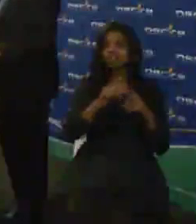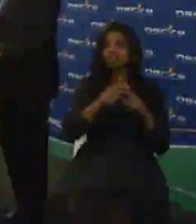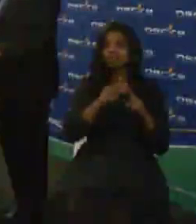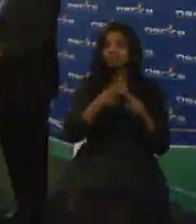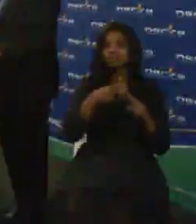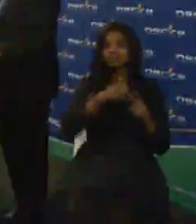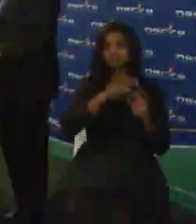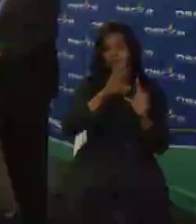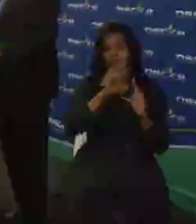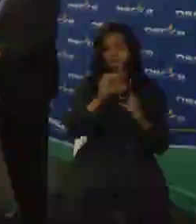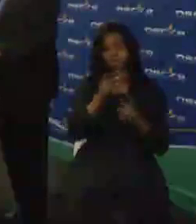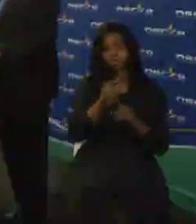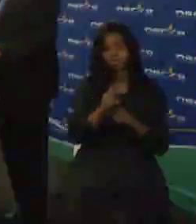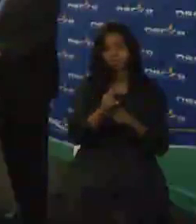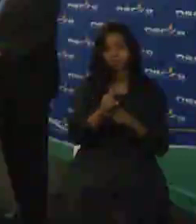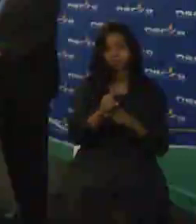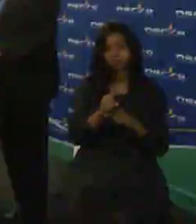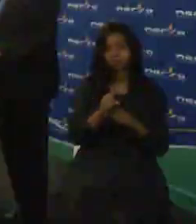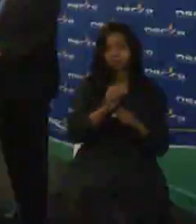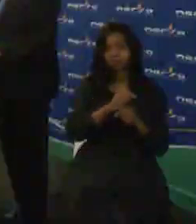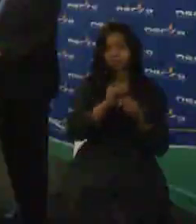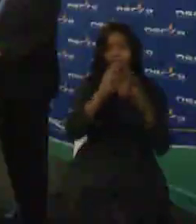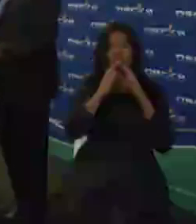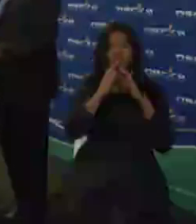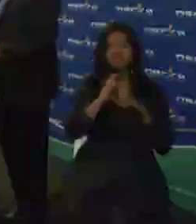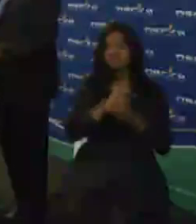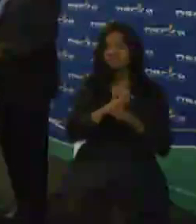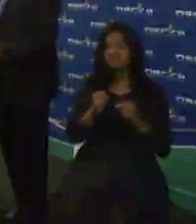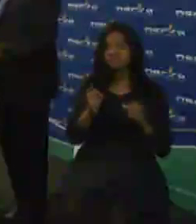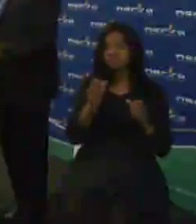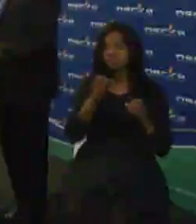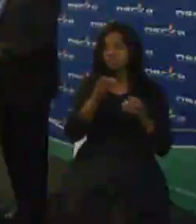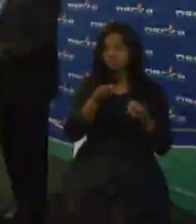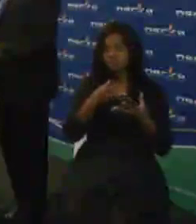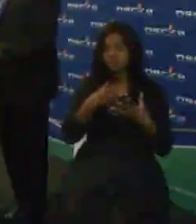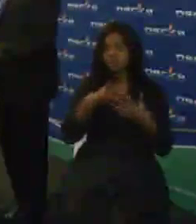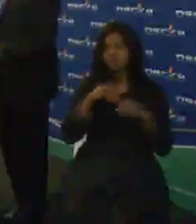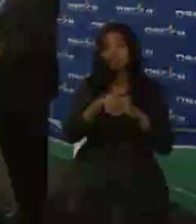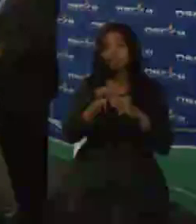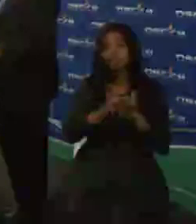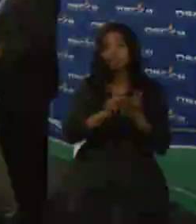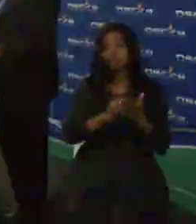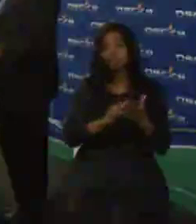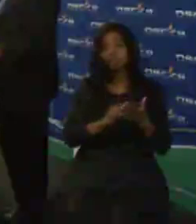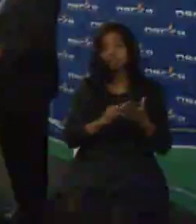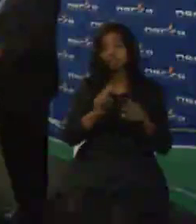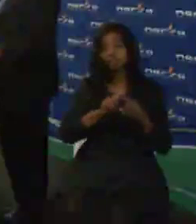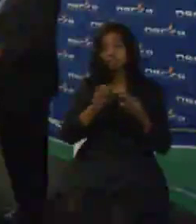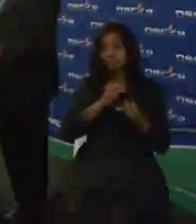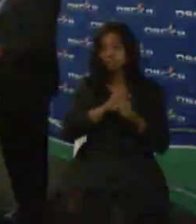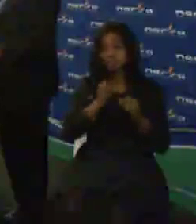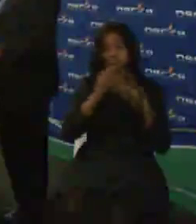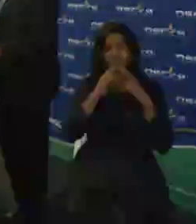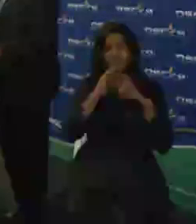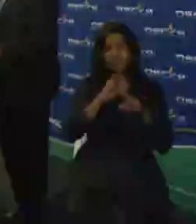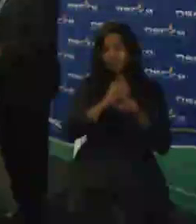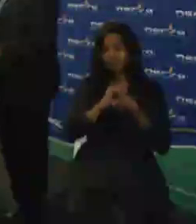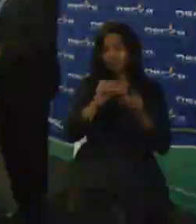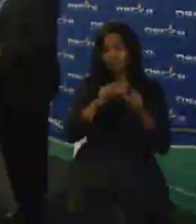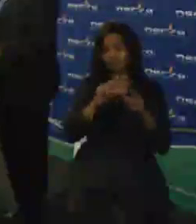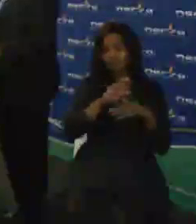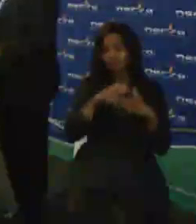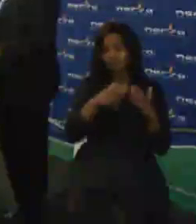that have not been responded to will be giving in right. Yes. Yeah, but yes. they definitely yes. have not responded to all. Yes,